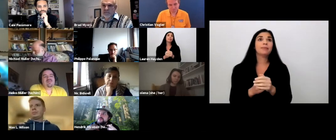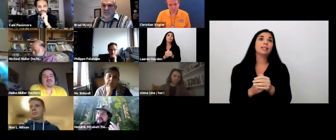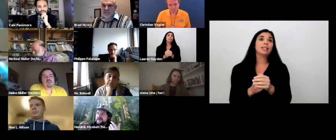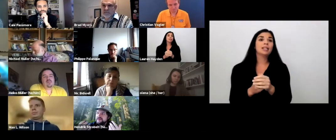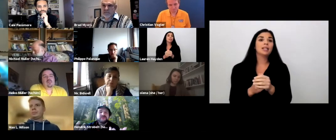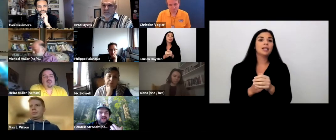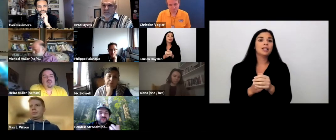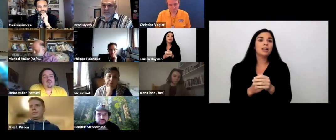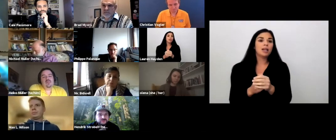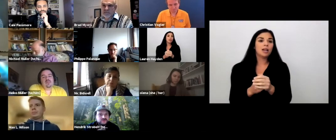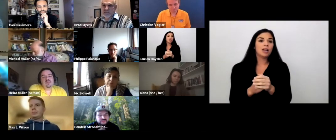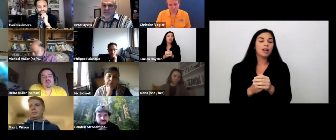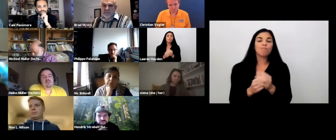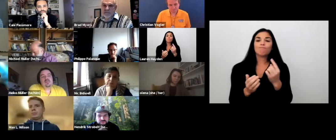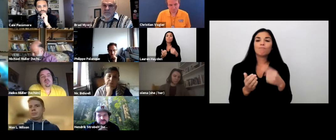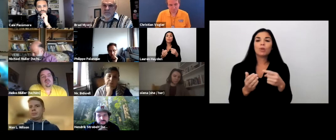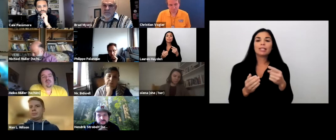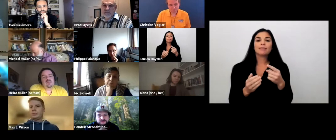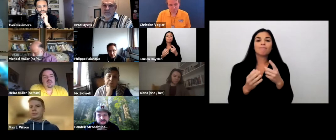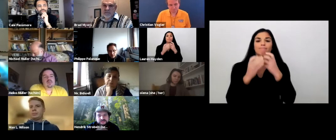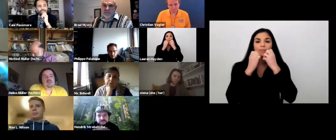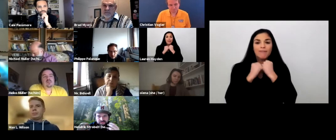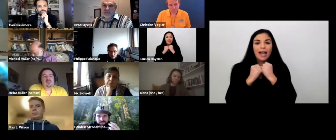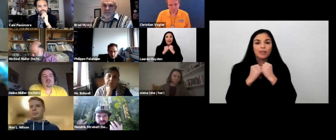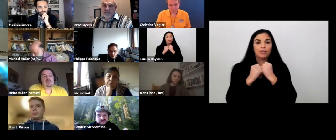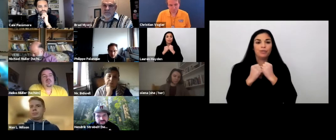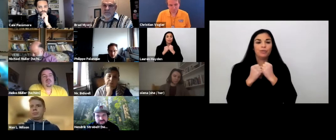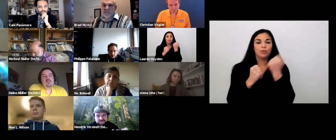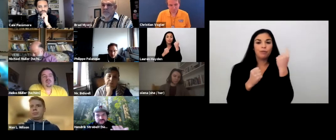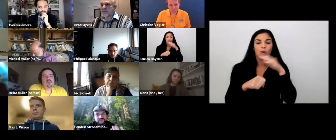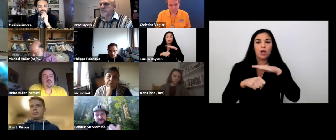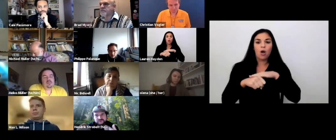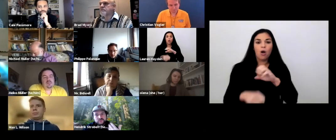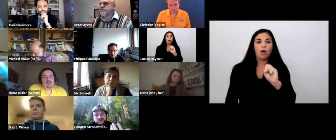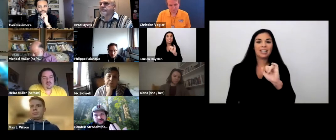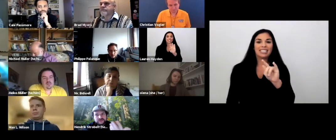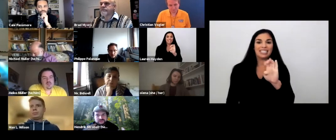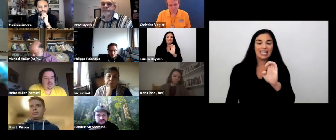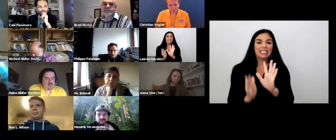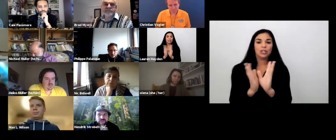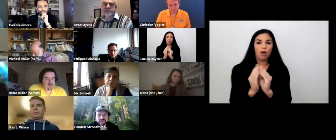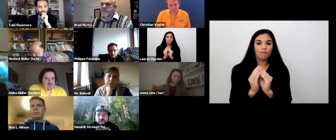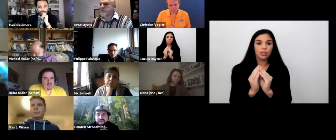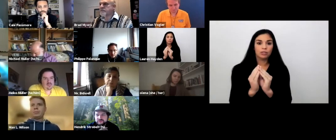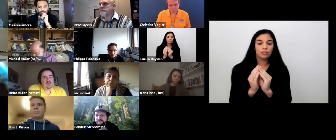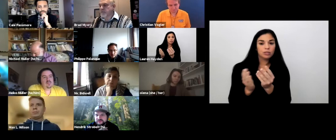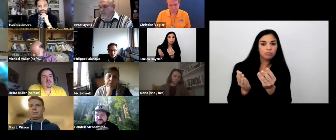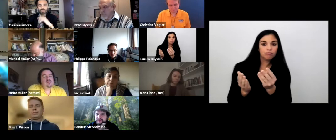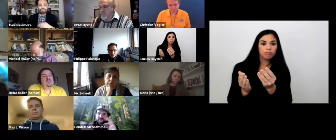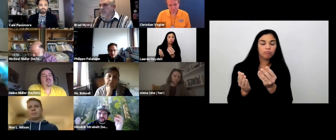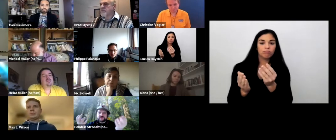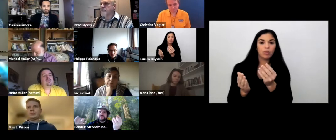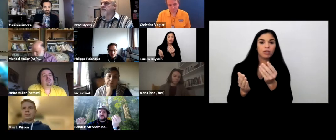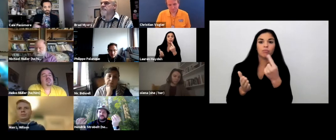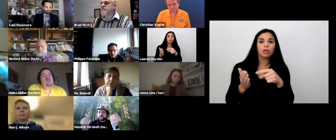what is the added value of an on-site conference? So what do you get on an on-site conference more out than in an online conference?